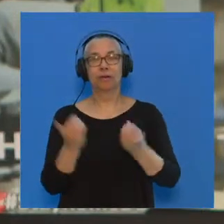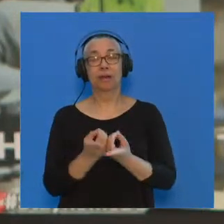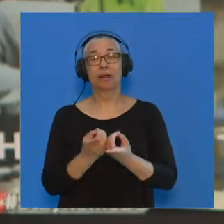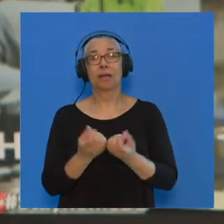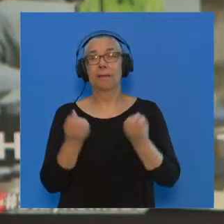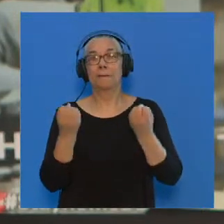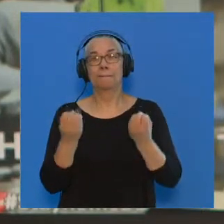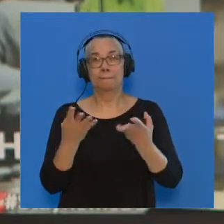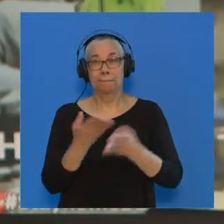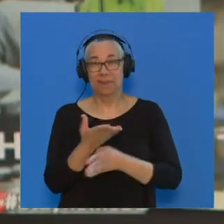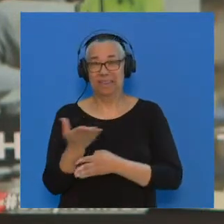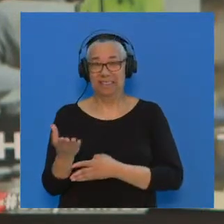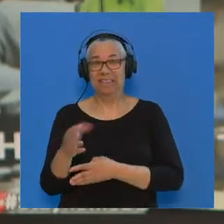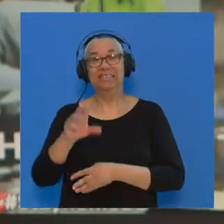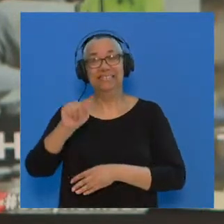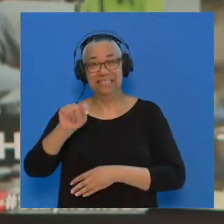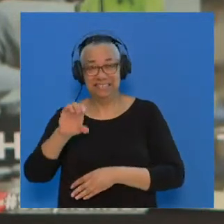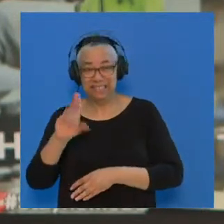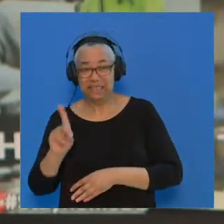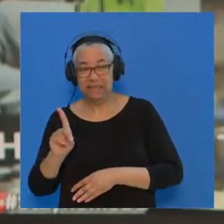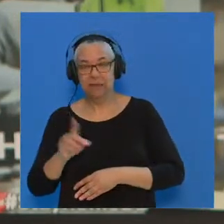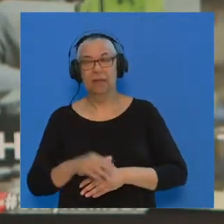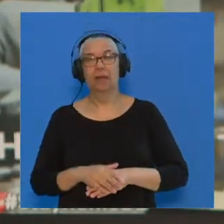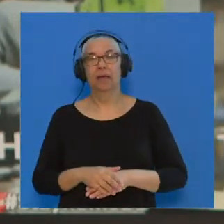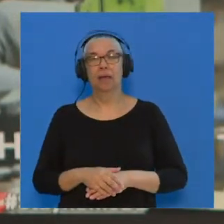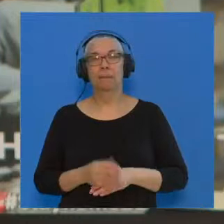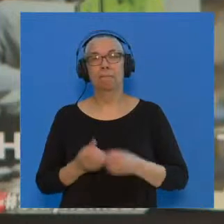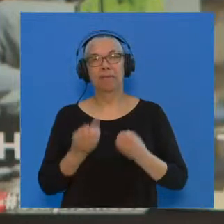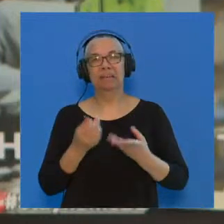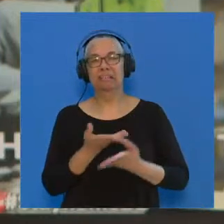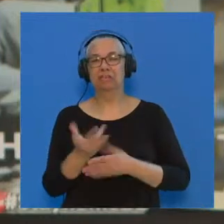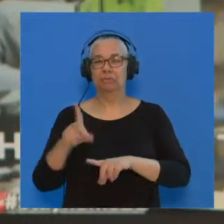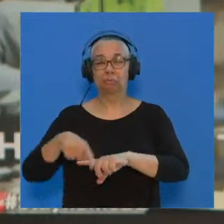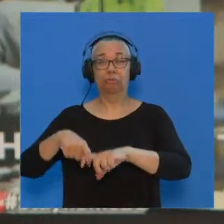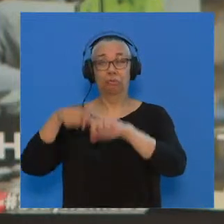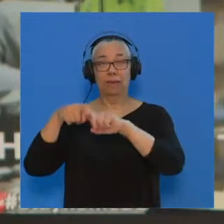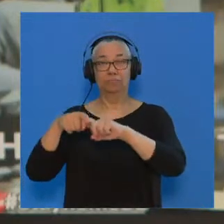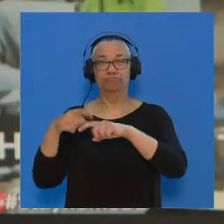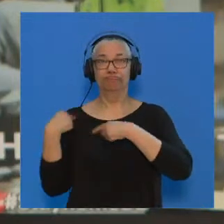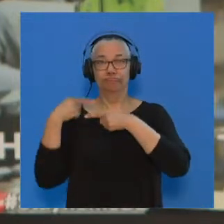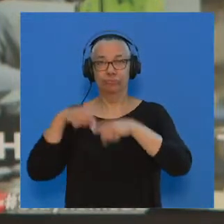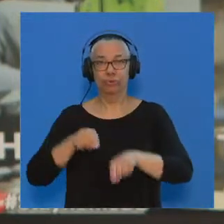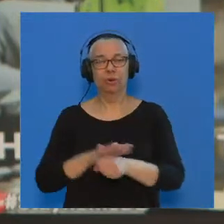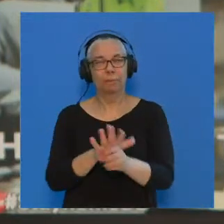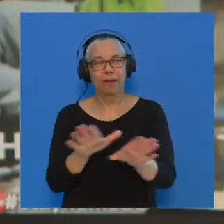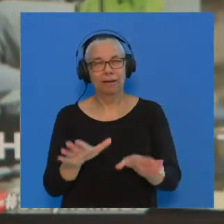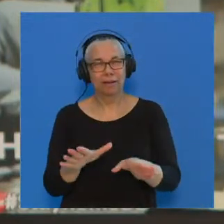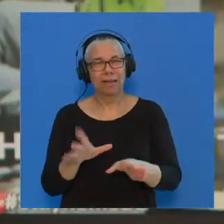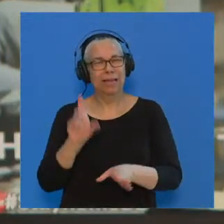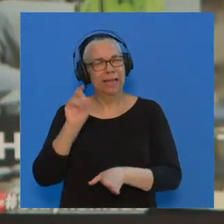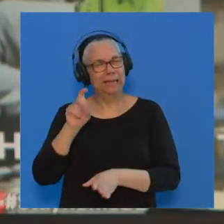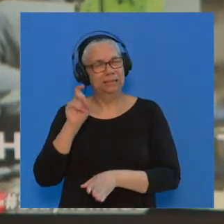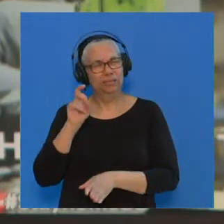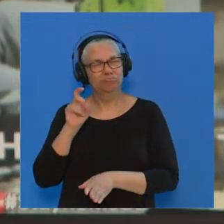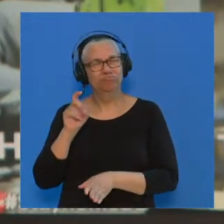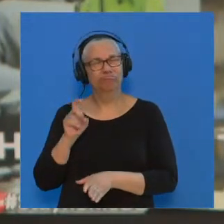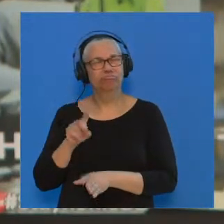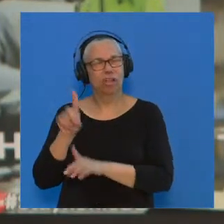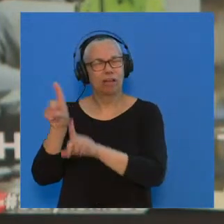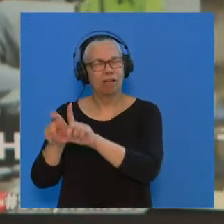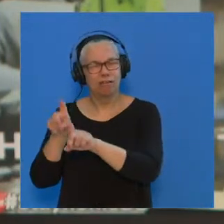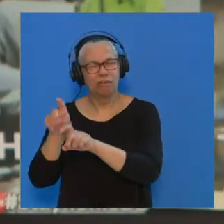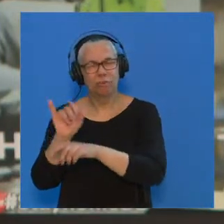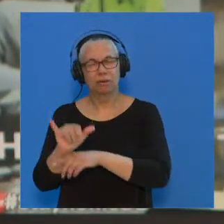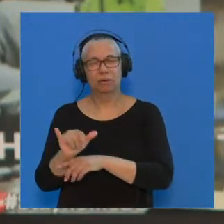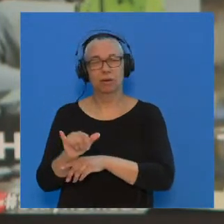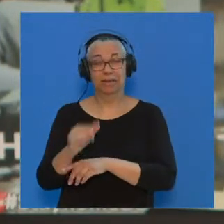were put on hold during the pandemic. That is something that we'll have to follow up on. Okay. Yes. And But